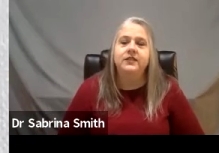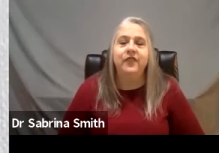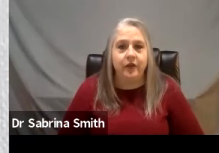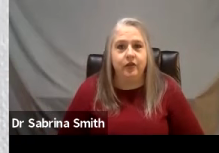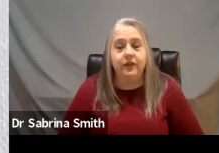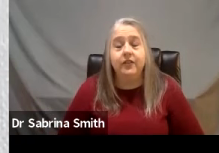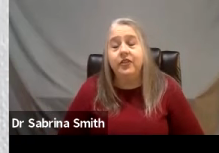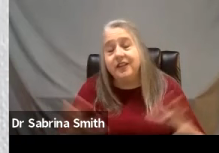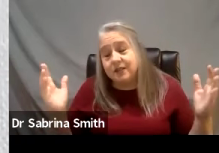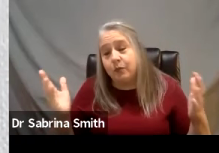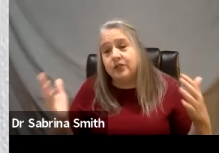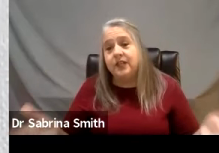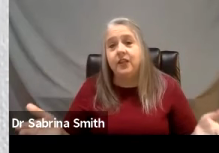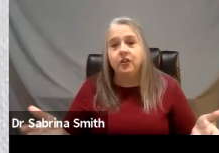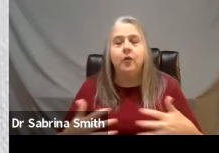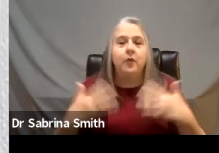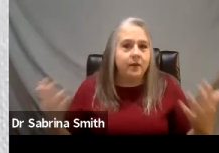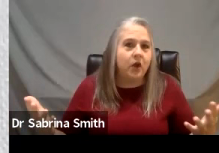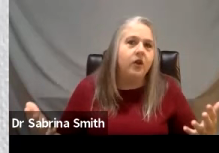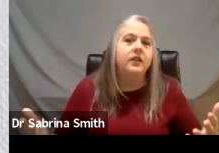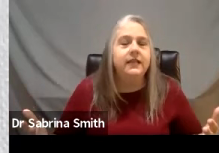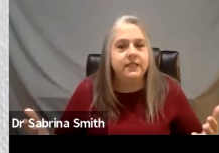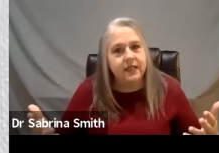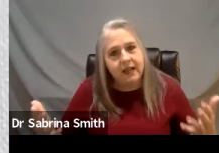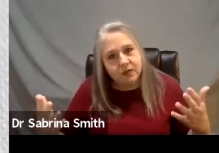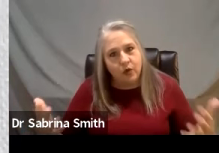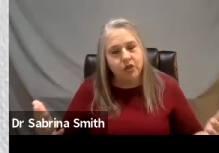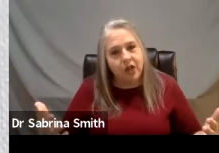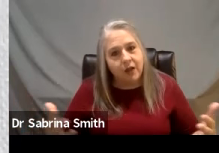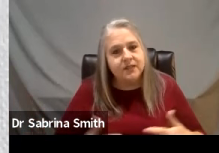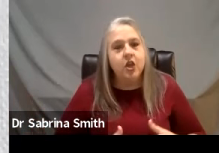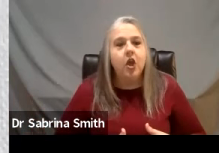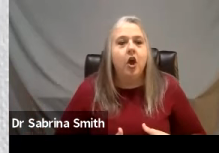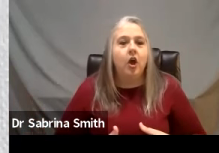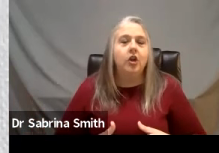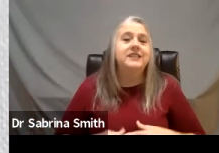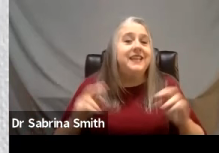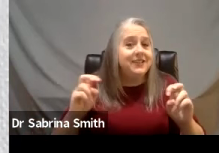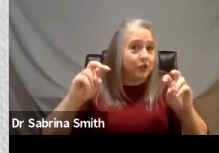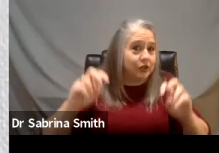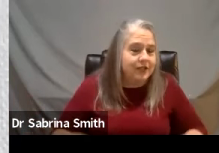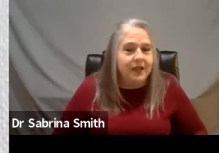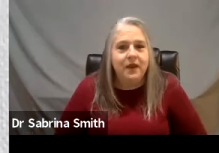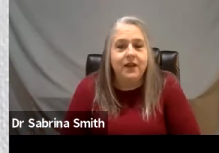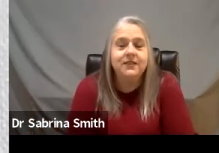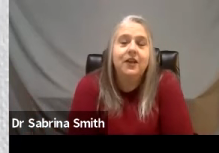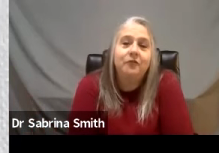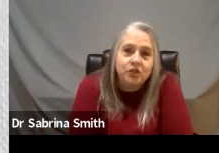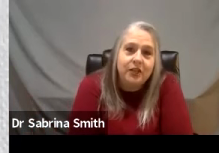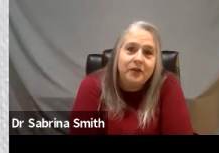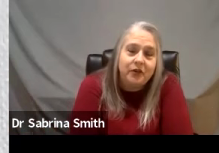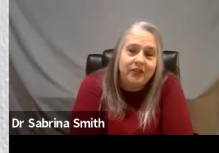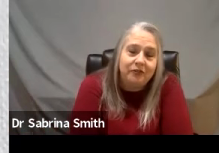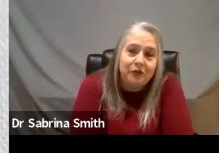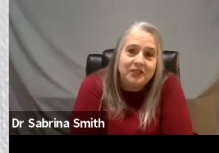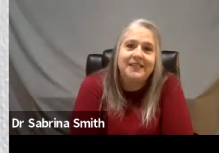love this field. This particular, what I'm calling today's workshops, are teasers, because